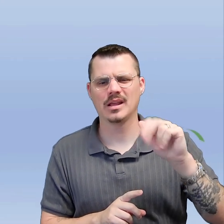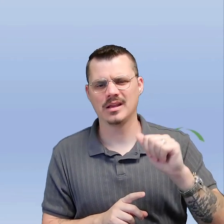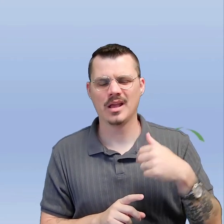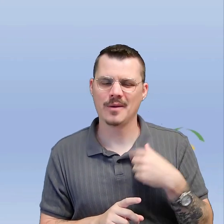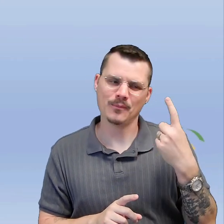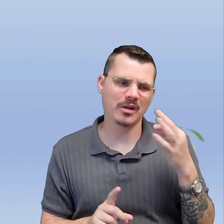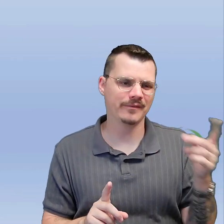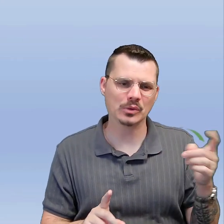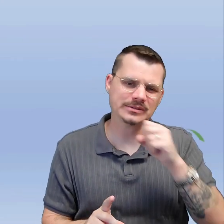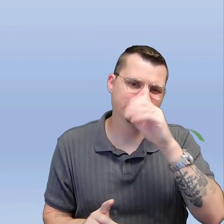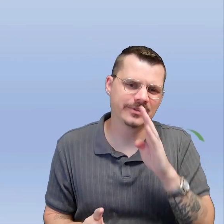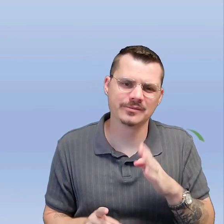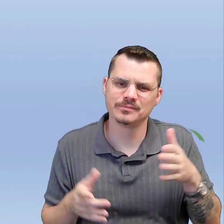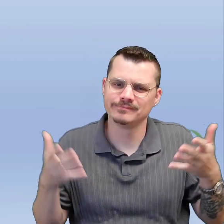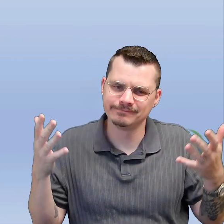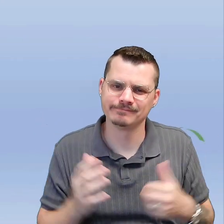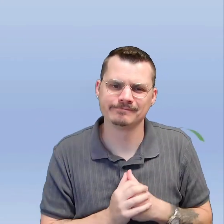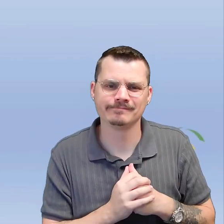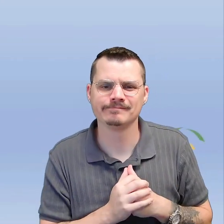those schizophrenics, all right.